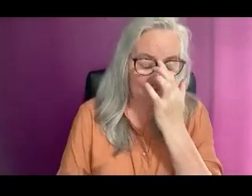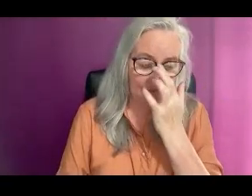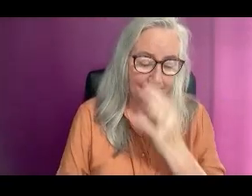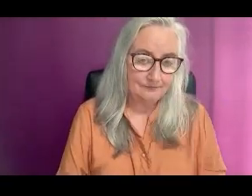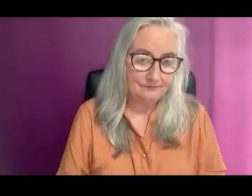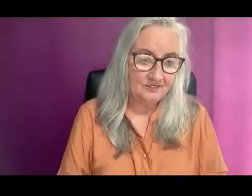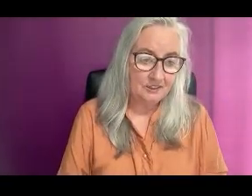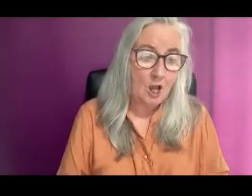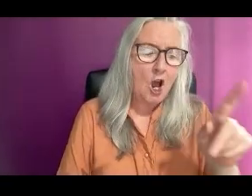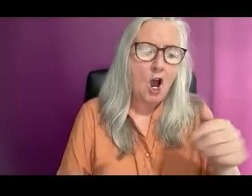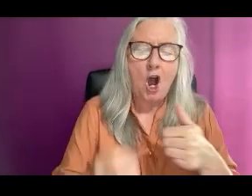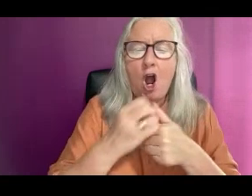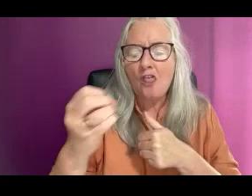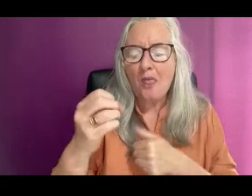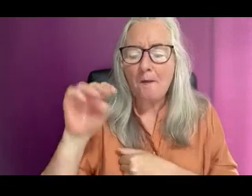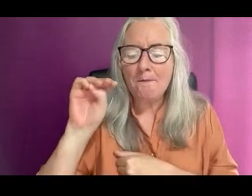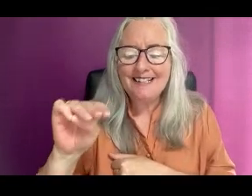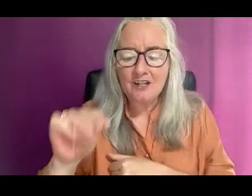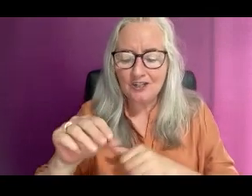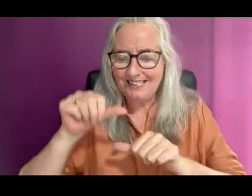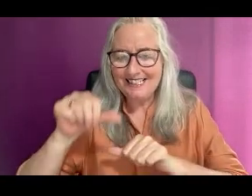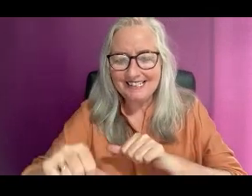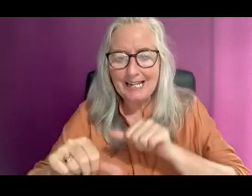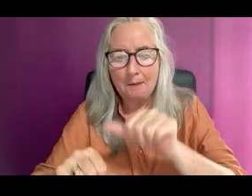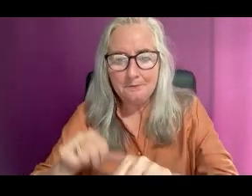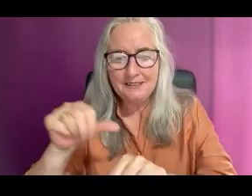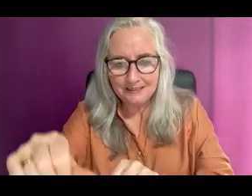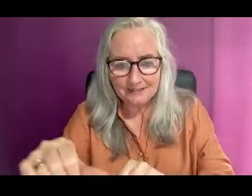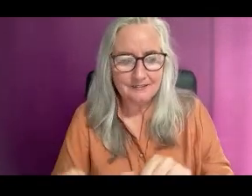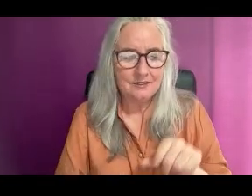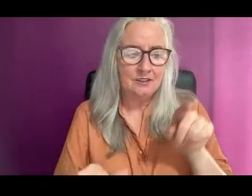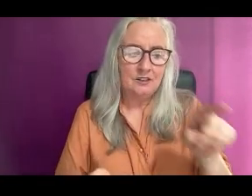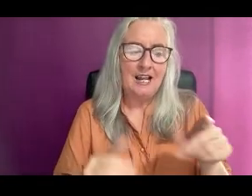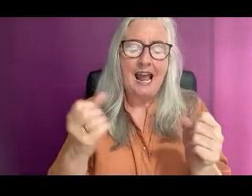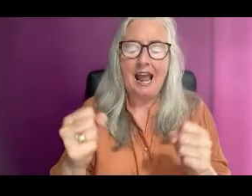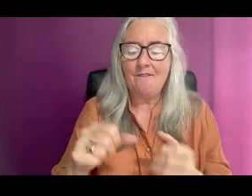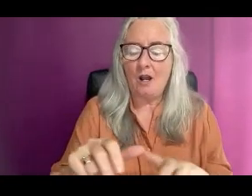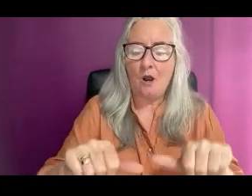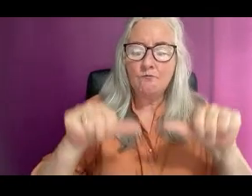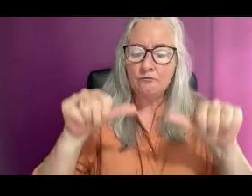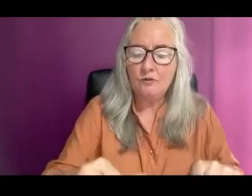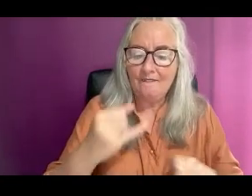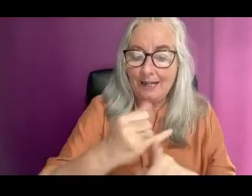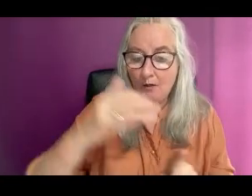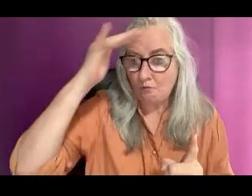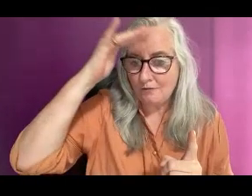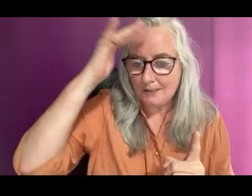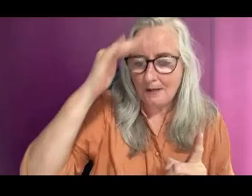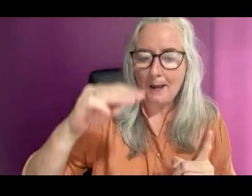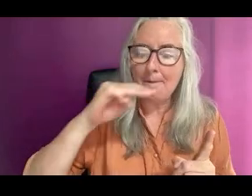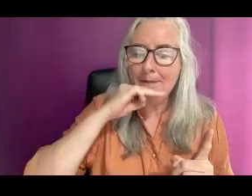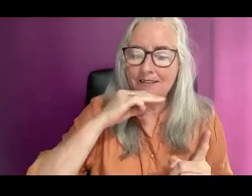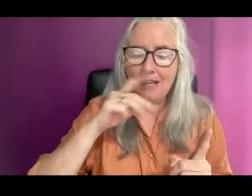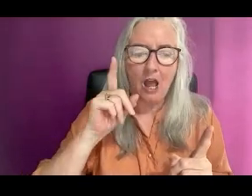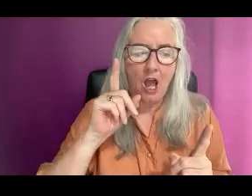Other potential steps within the application process, we have something called approval in principle. That's where someone doesn't know what